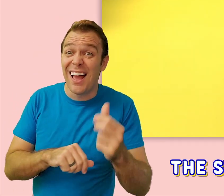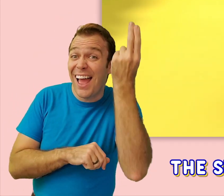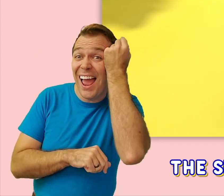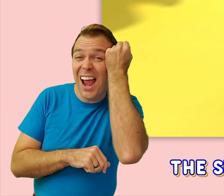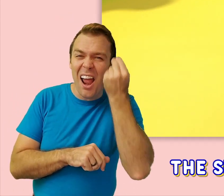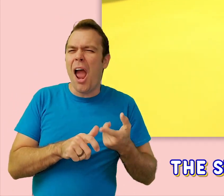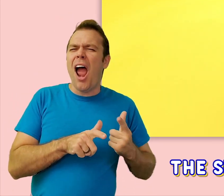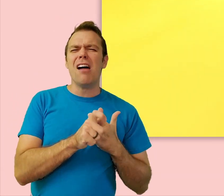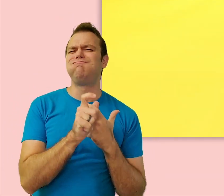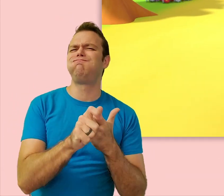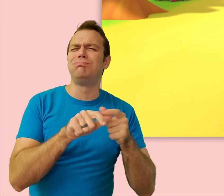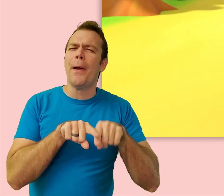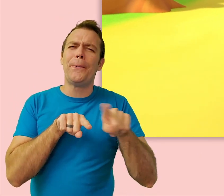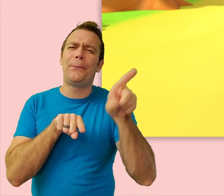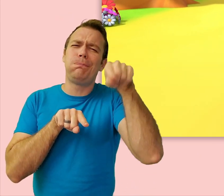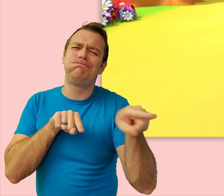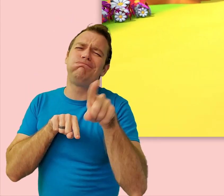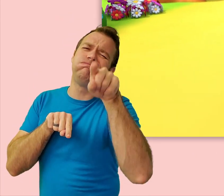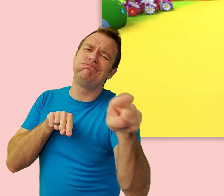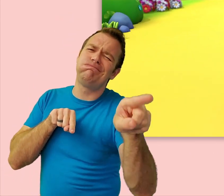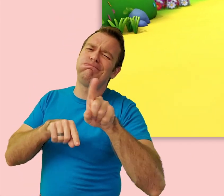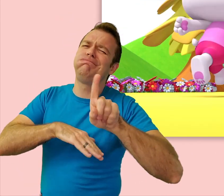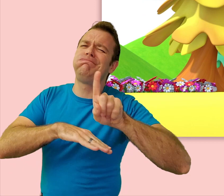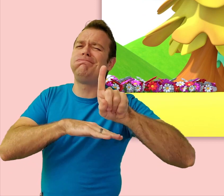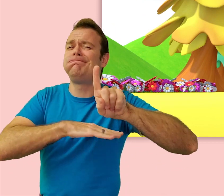speedy hare, she soared over many